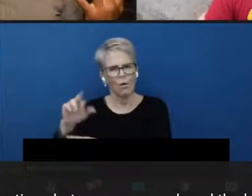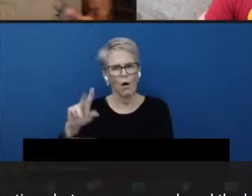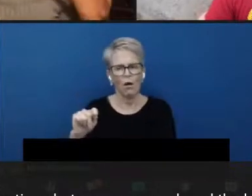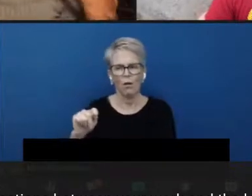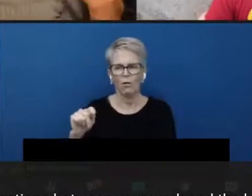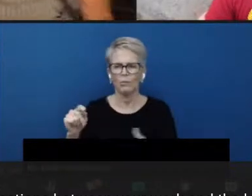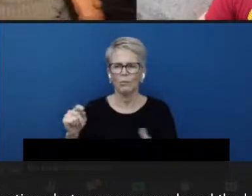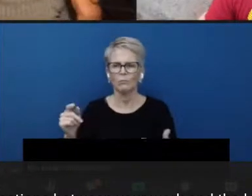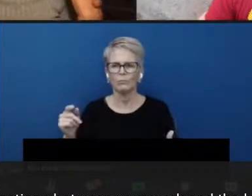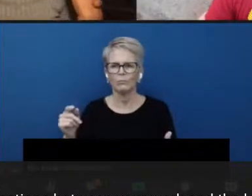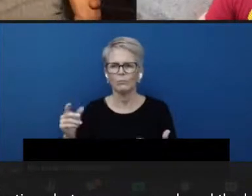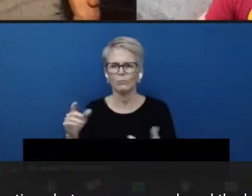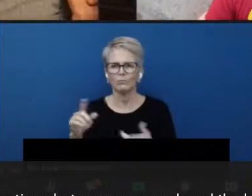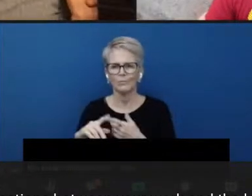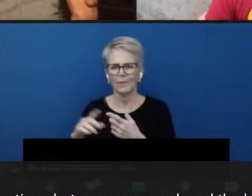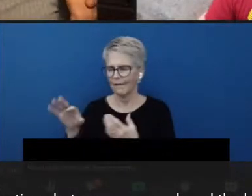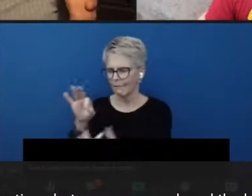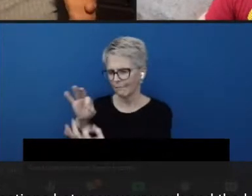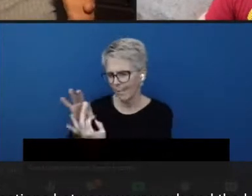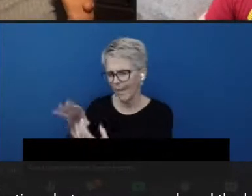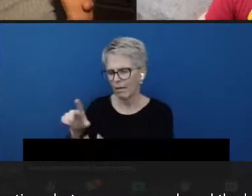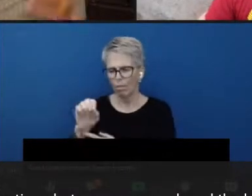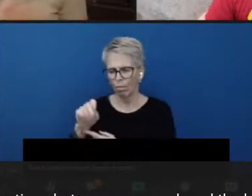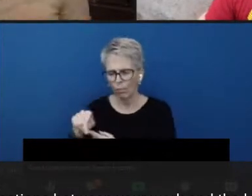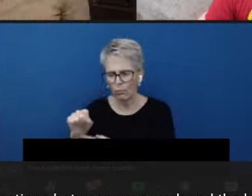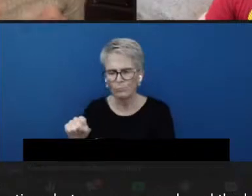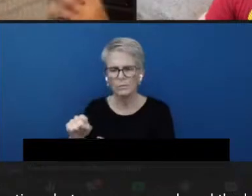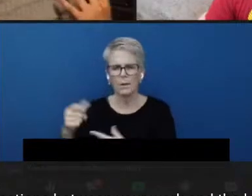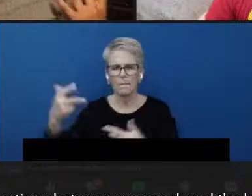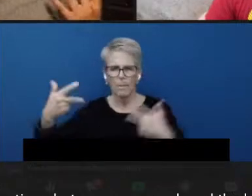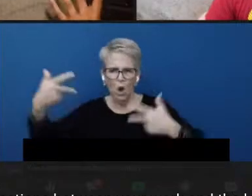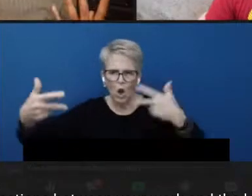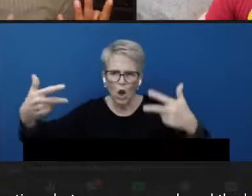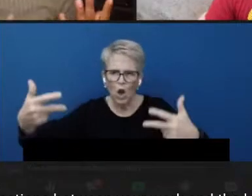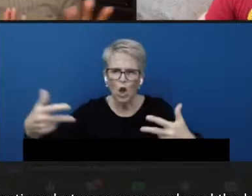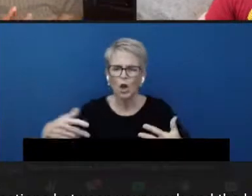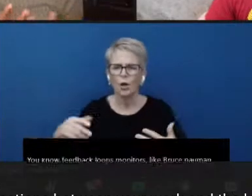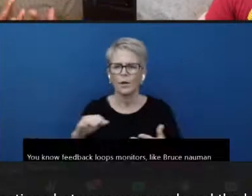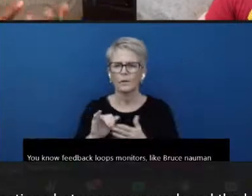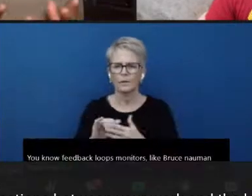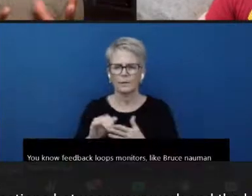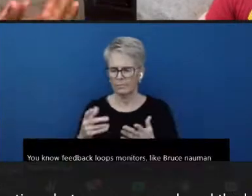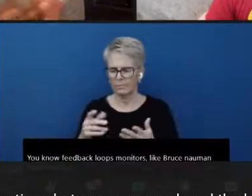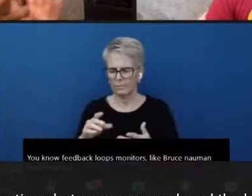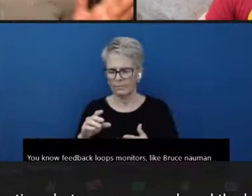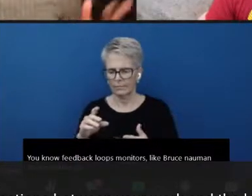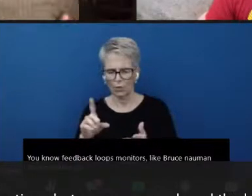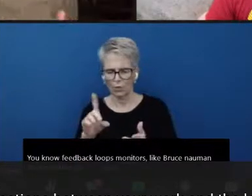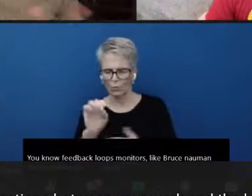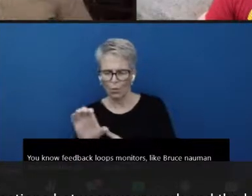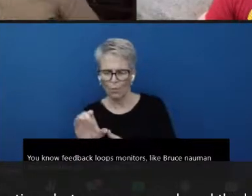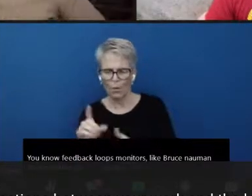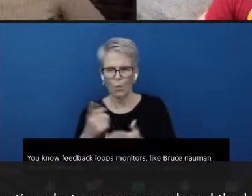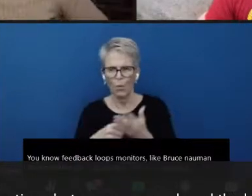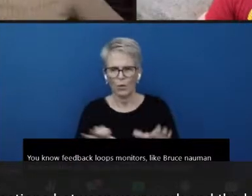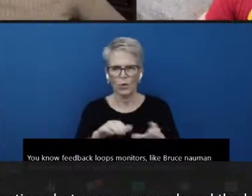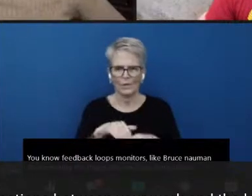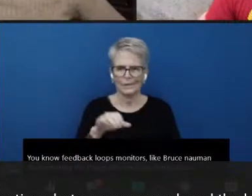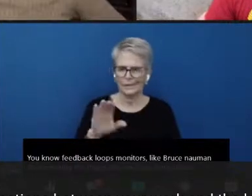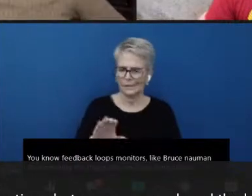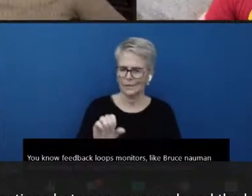Feedback loops, monitors, like Bruce Nauman documenting the things that he does in the studio,